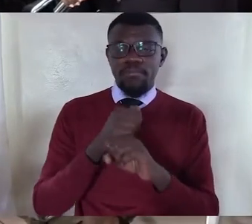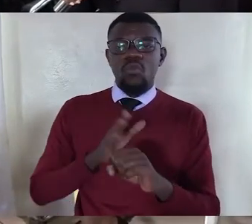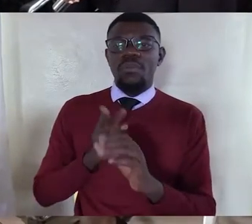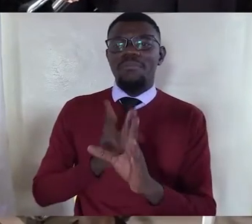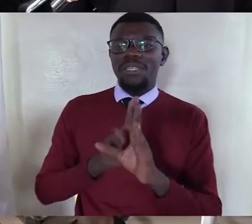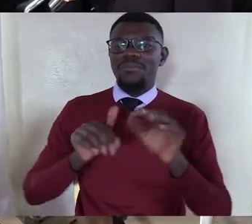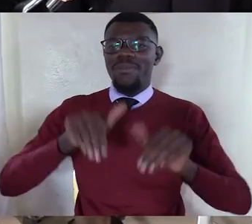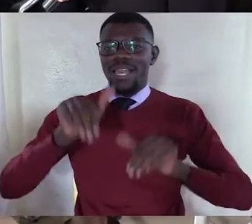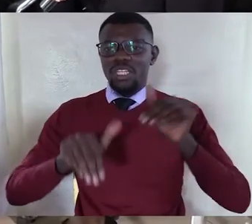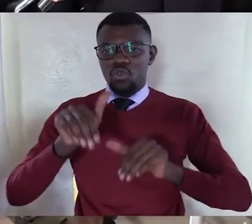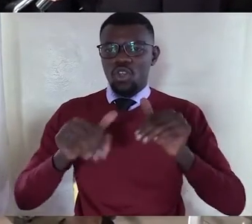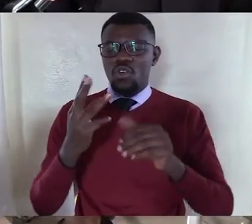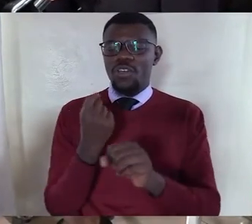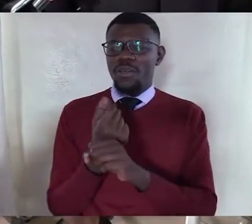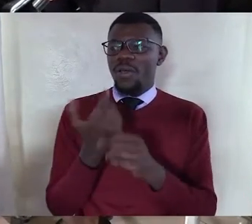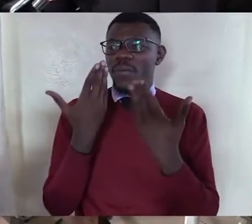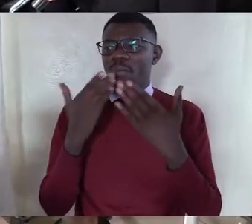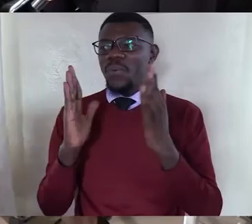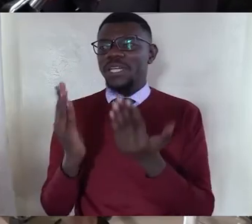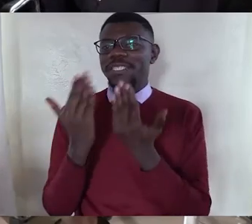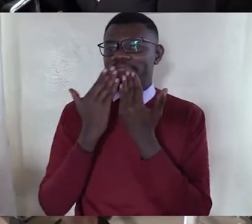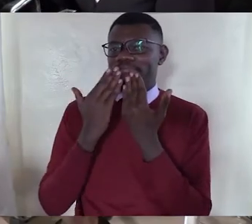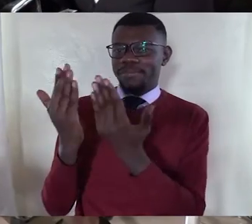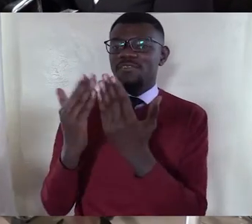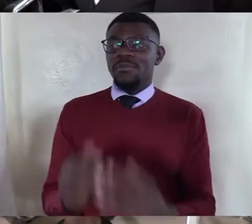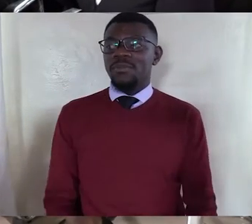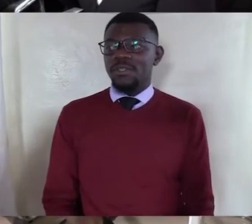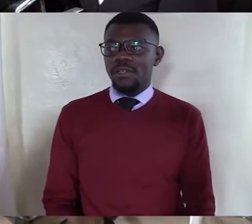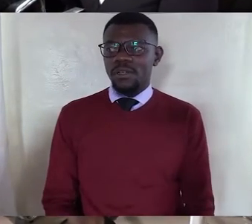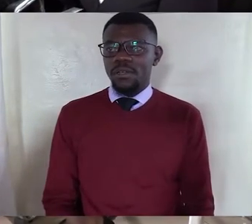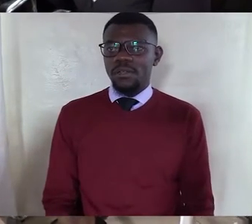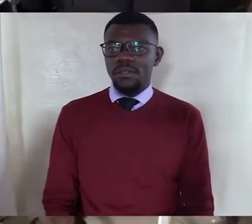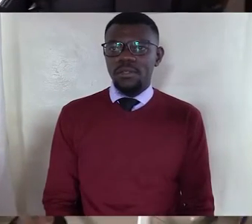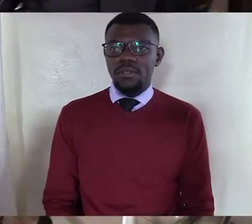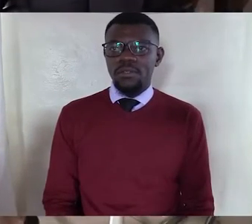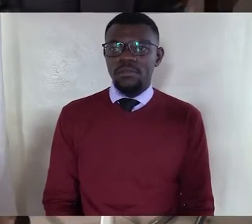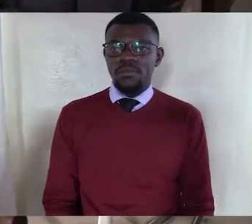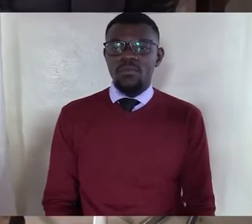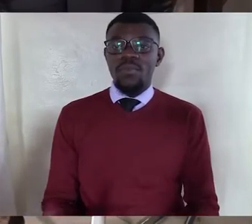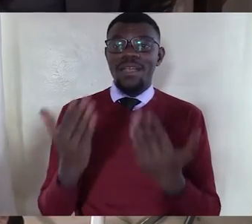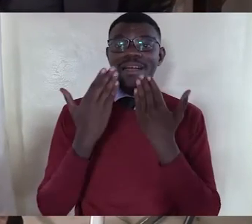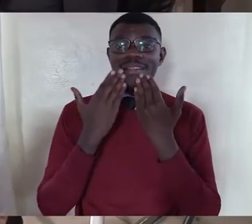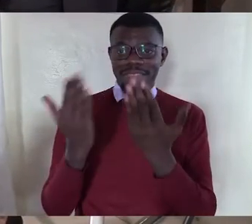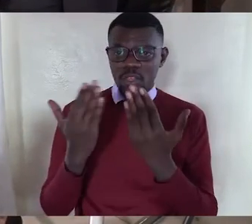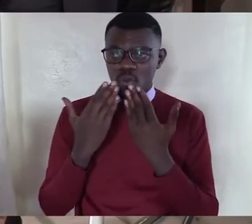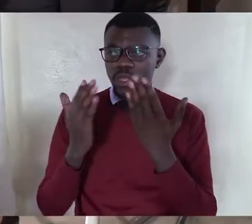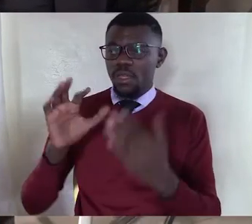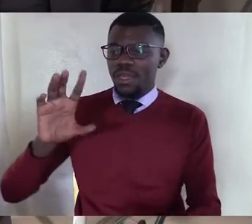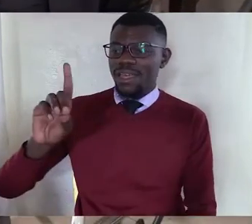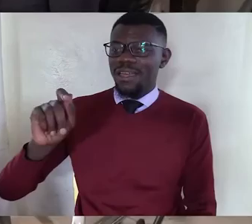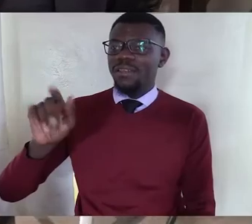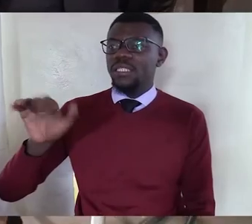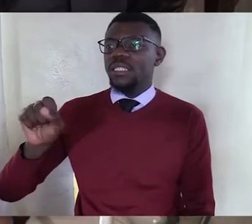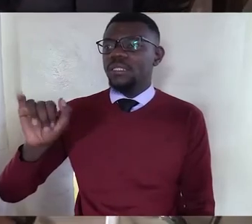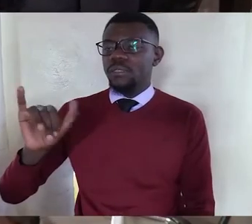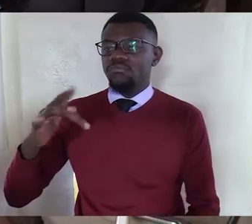issues. Over to Agatha. We have Agatha? Yes, Agatha Bang from the office